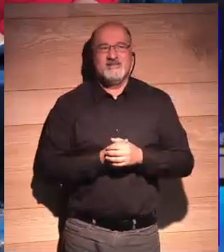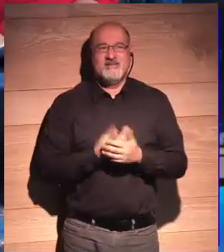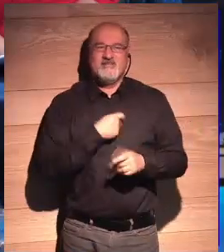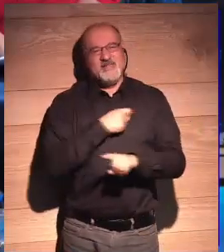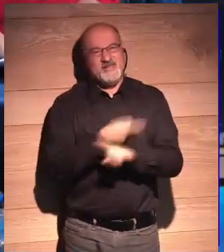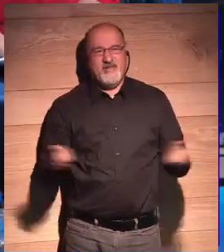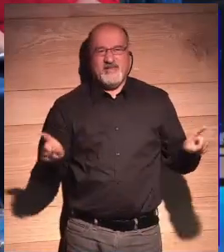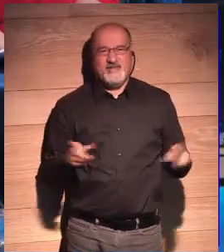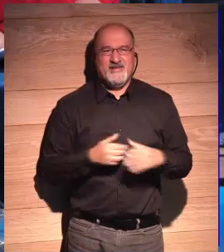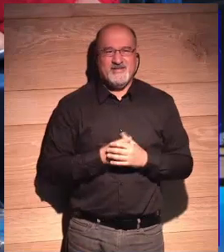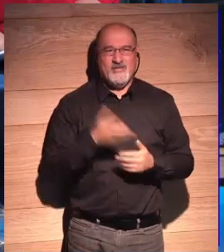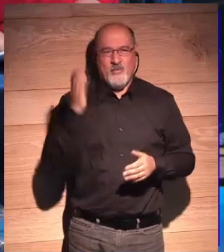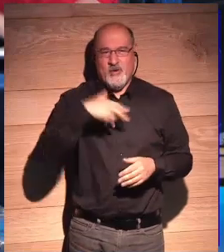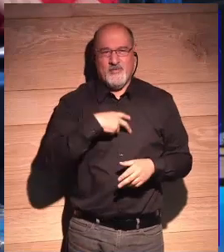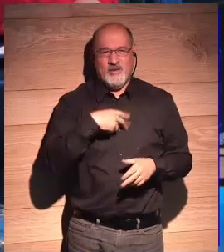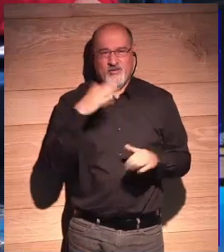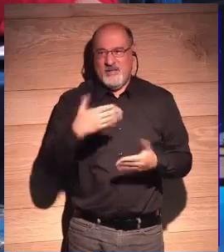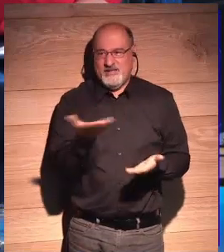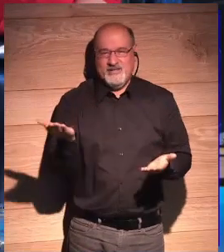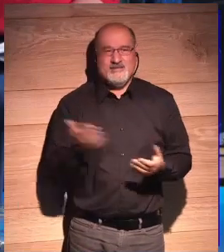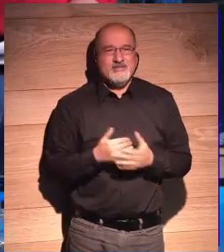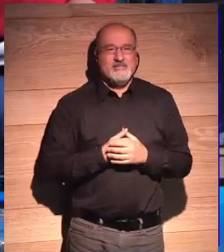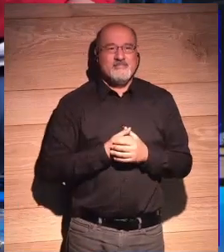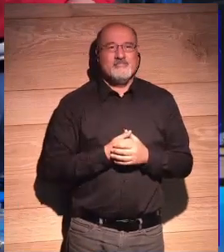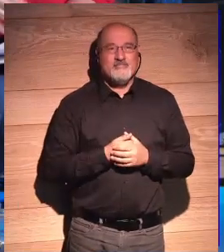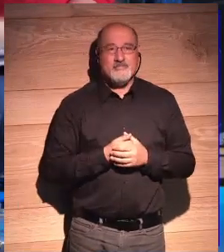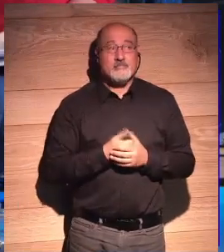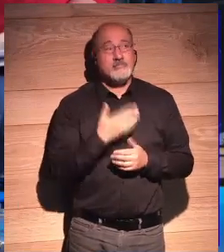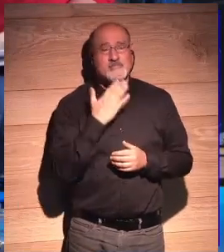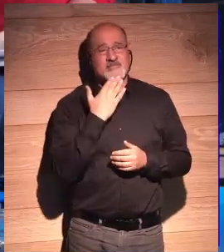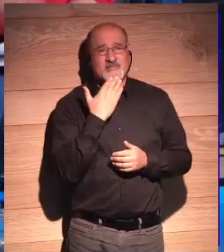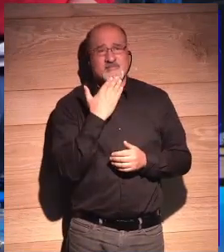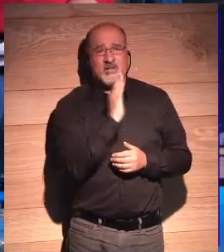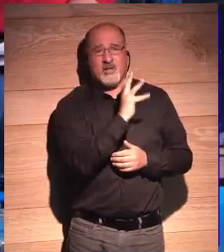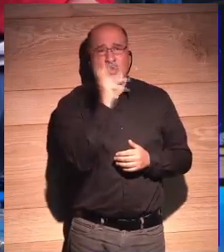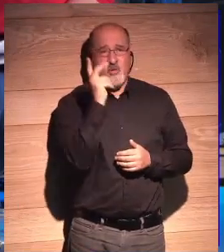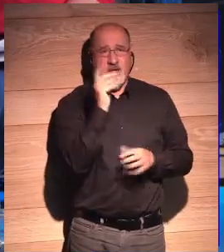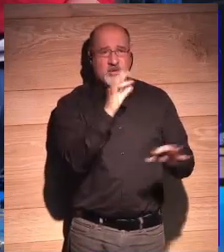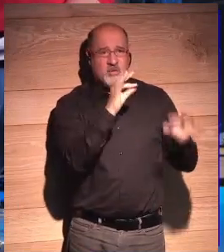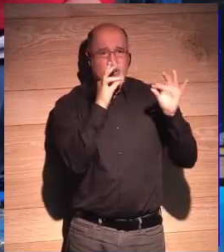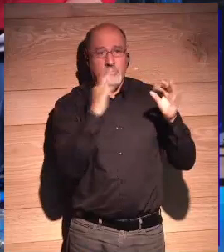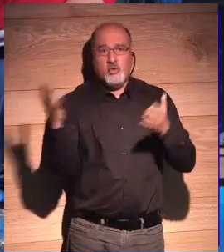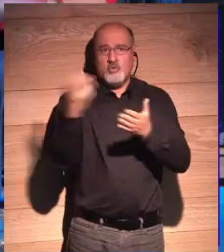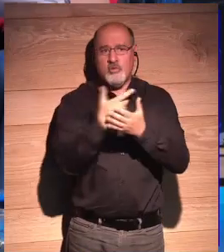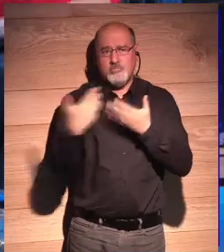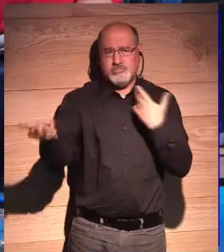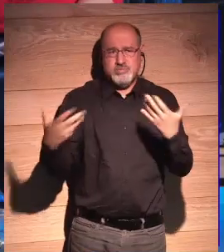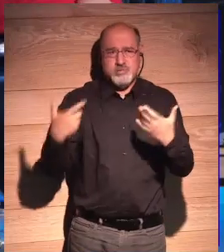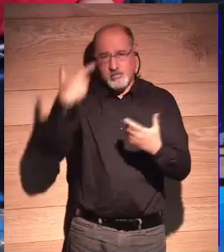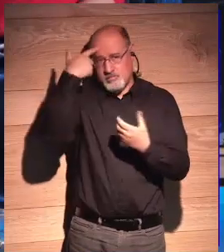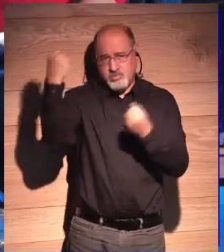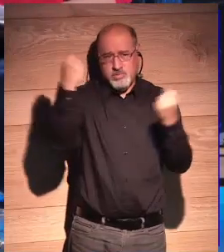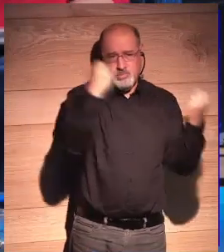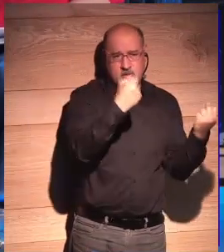differently, okay? Bueno, no necesariamente. No. Well, it doesn't mean really stealing, but every